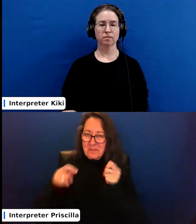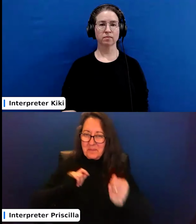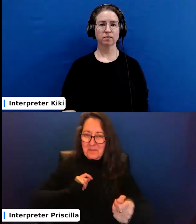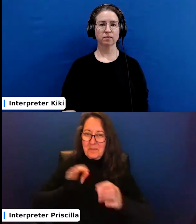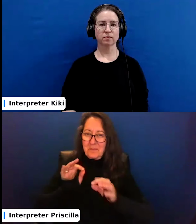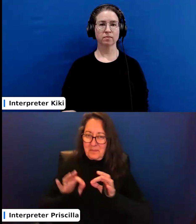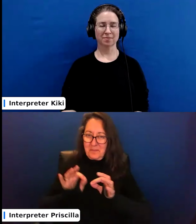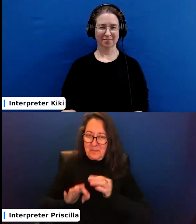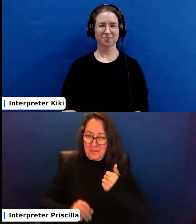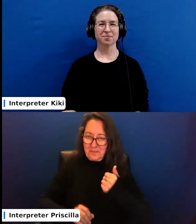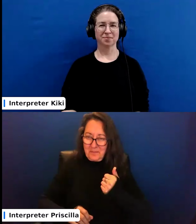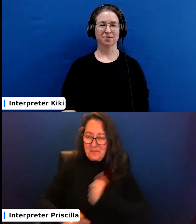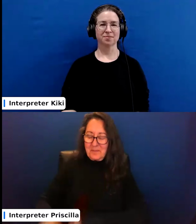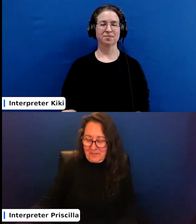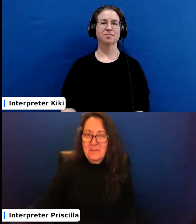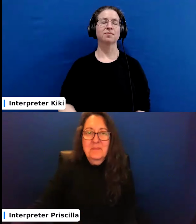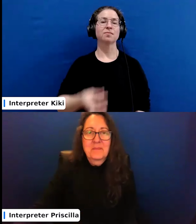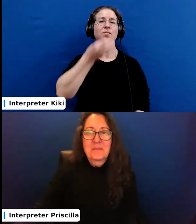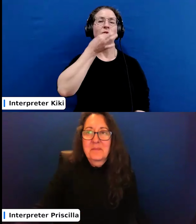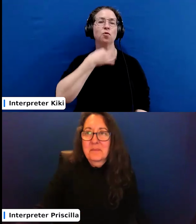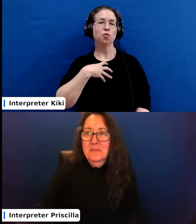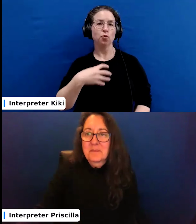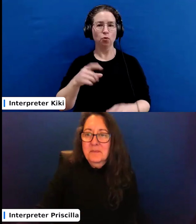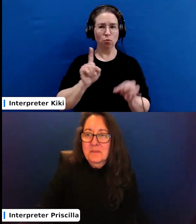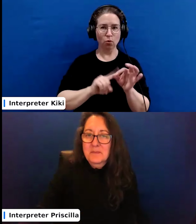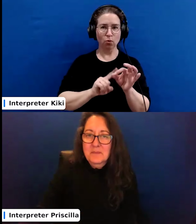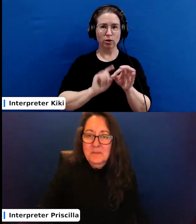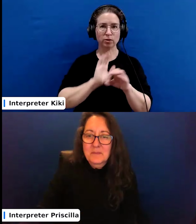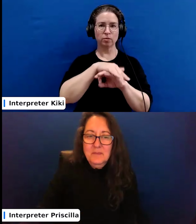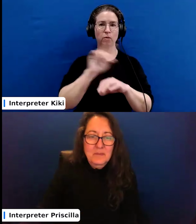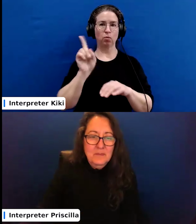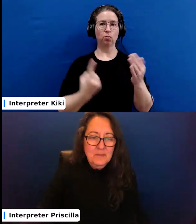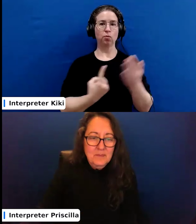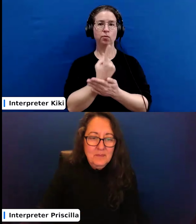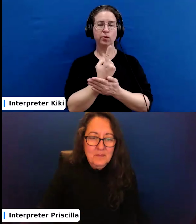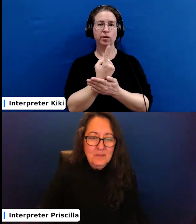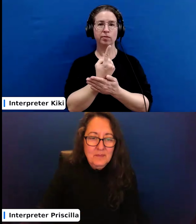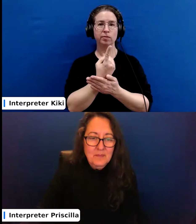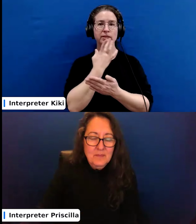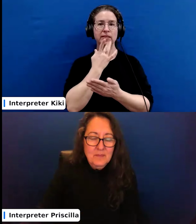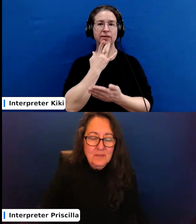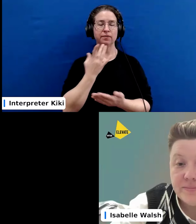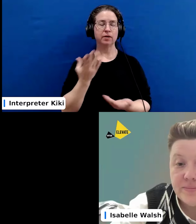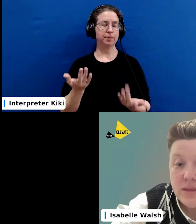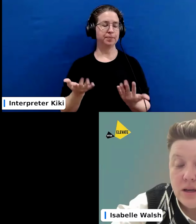There's also a couple of other questions in here about what happens if you don't have,